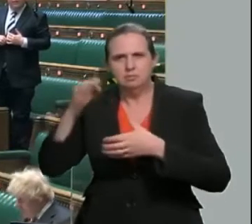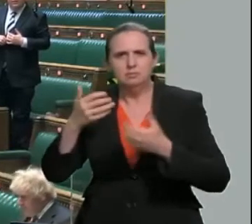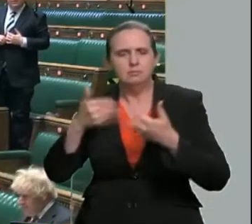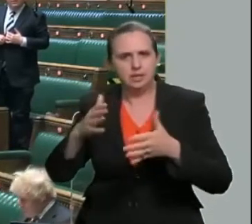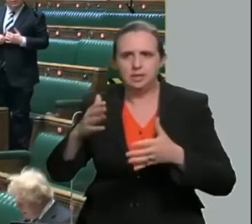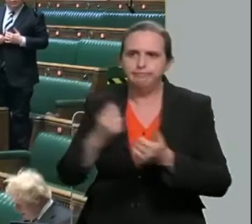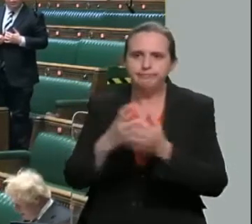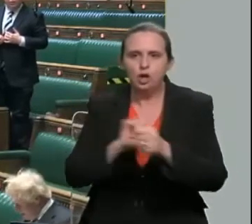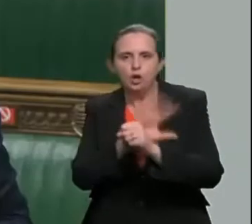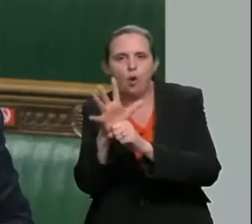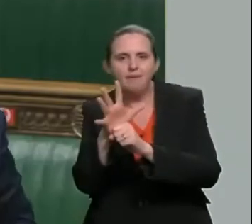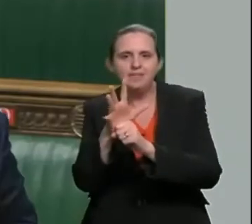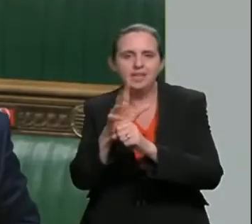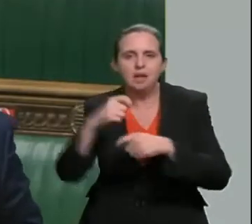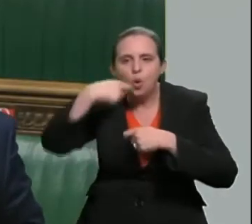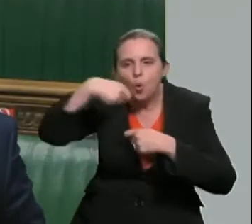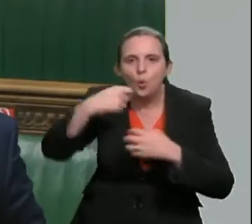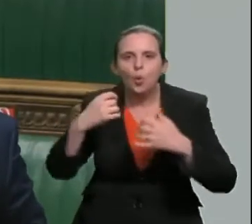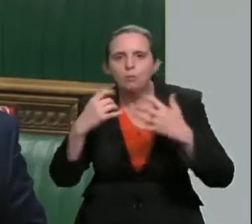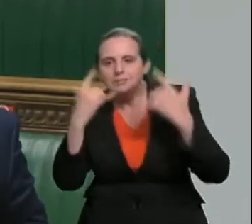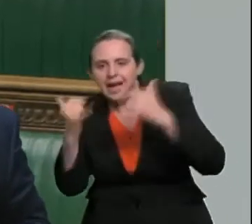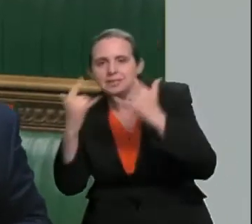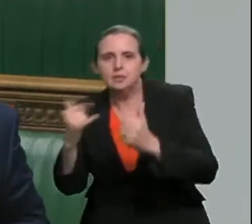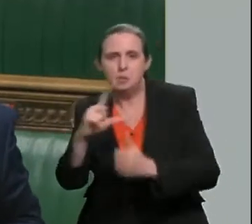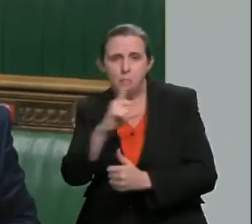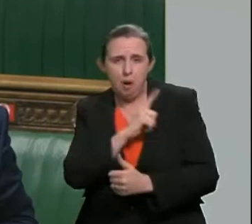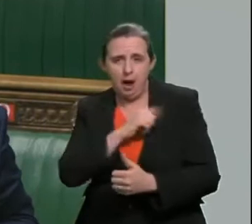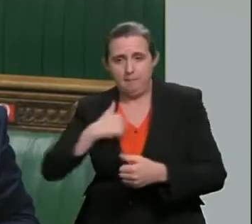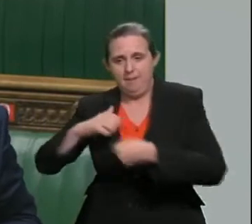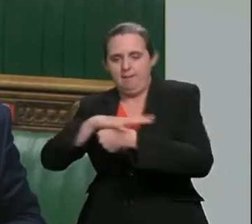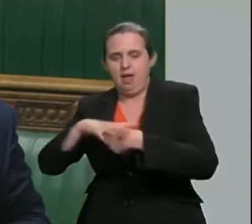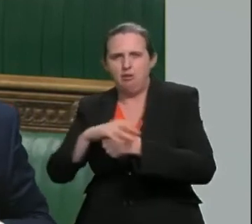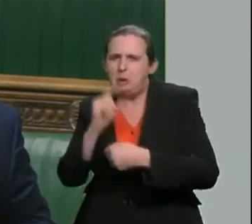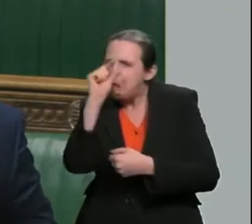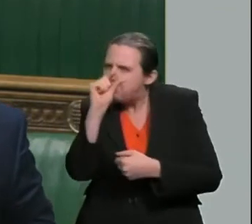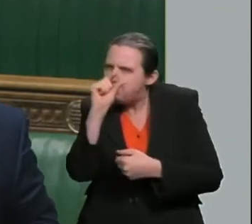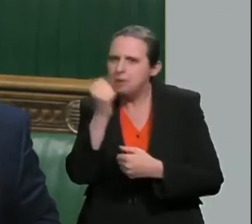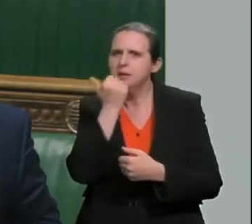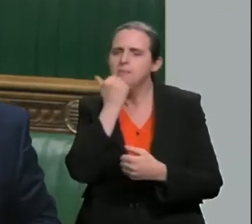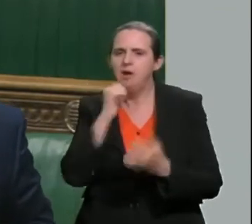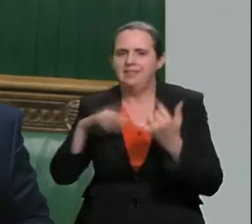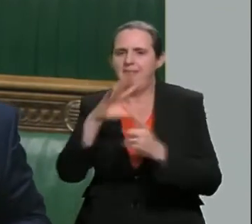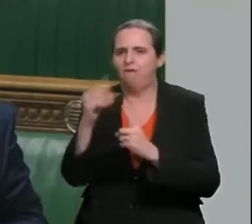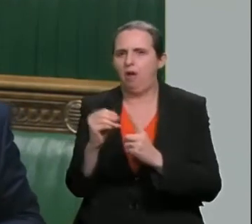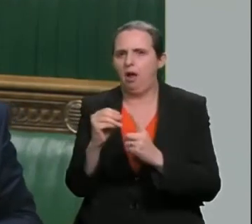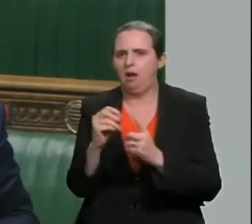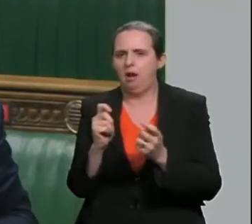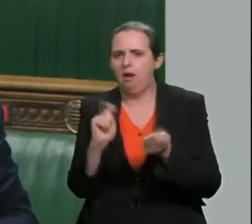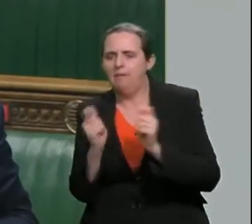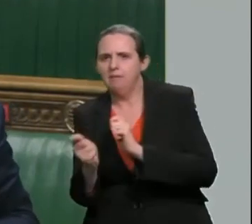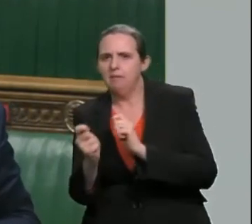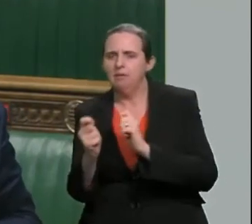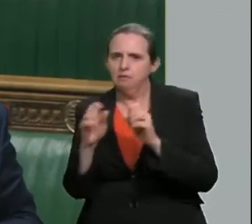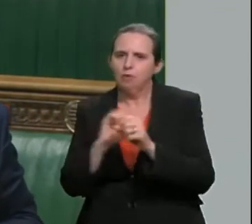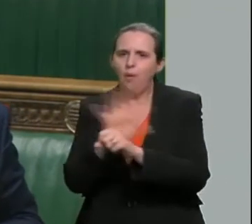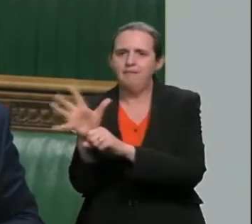a test because of a small number of South African variant cases in the constituency. Would the Prime Minister join me in thanking Dr